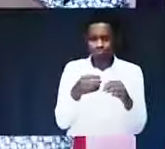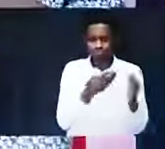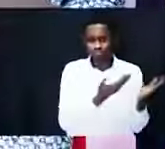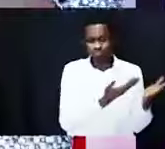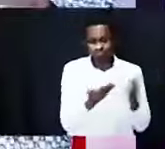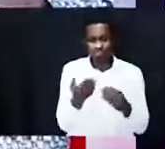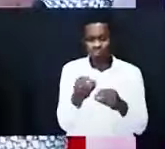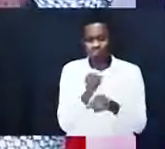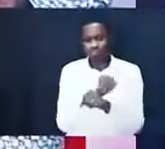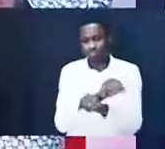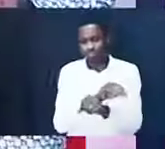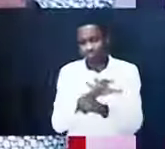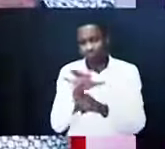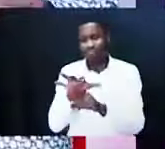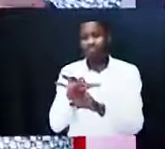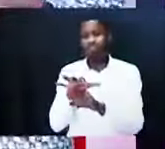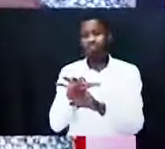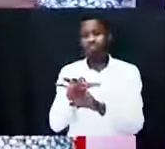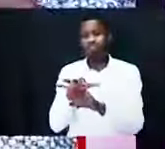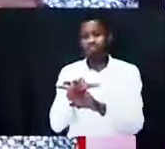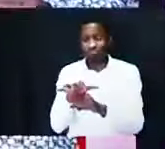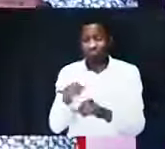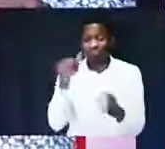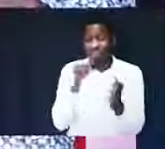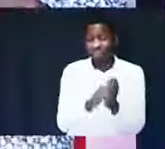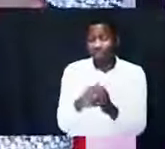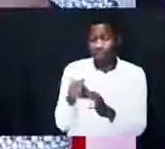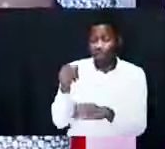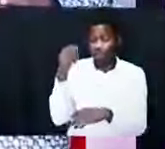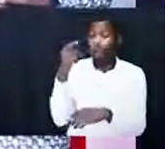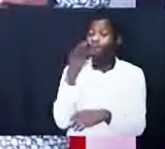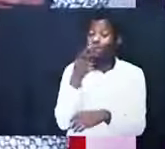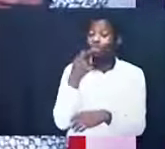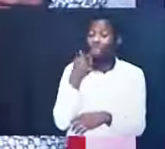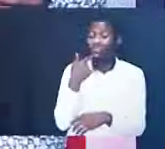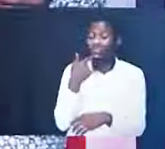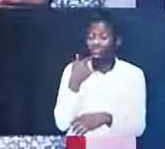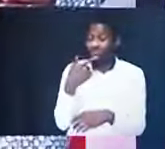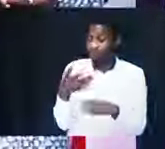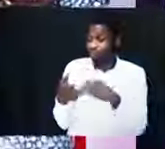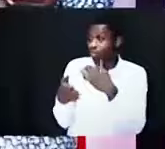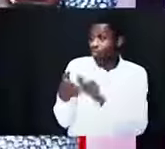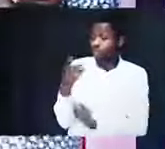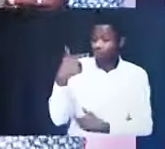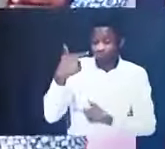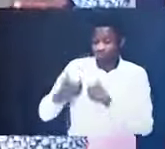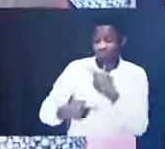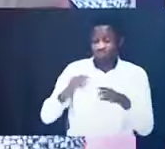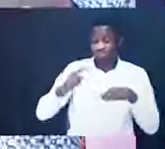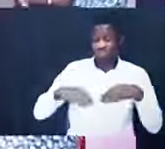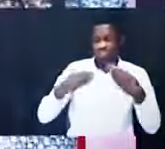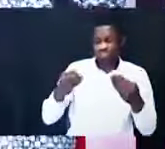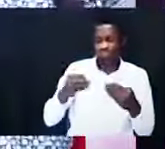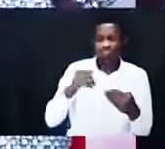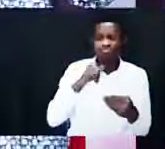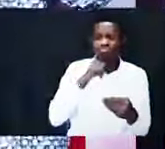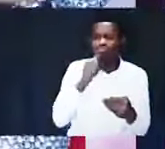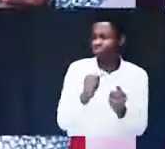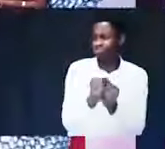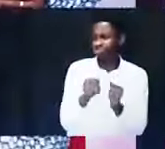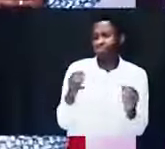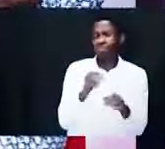effects. That is why Paul says that the grace of God that he gave me was not without effect. Anything else more for Paul say?